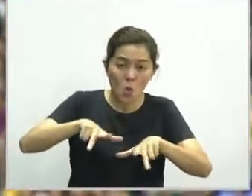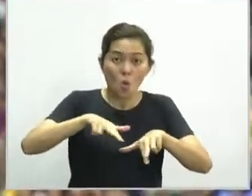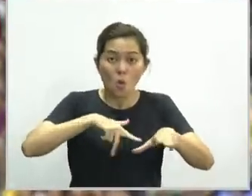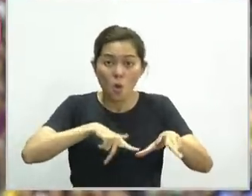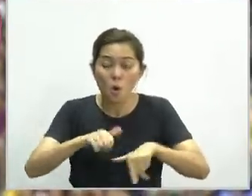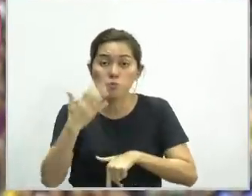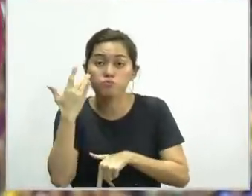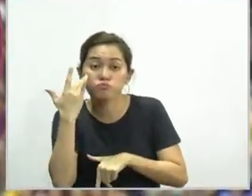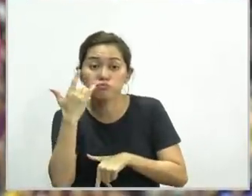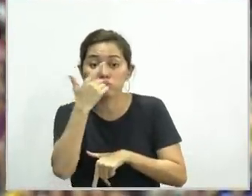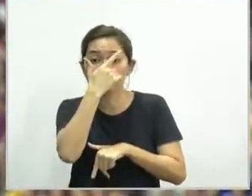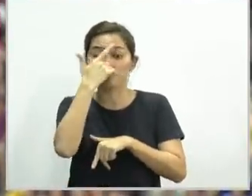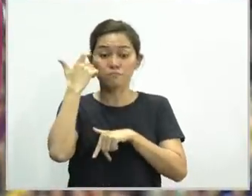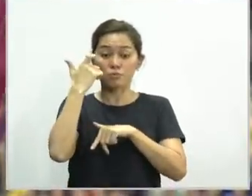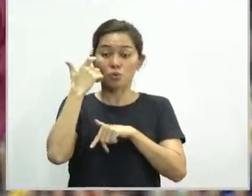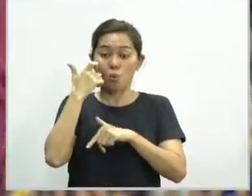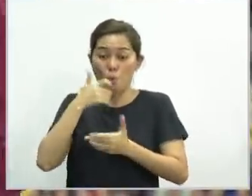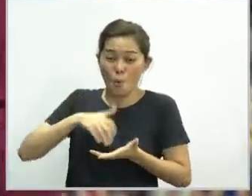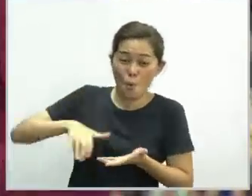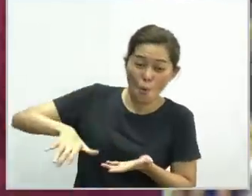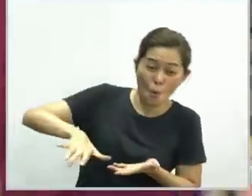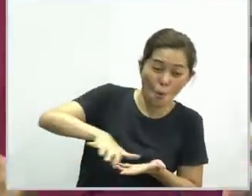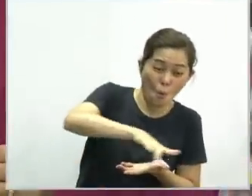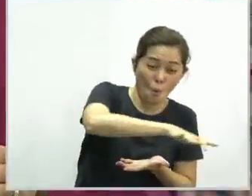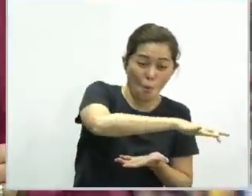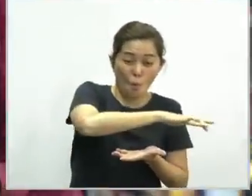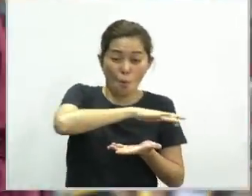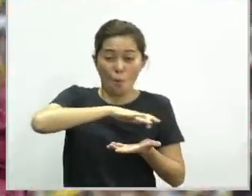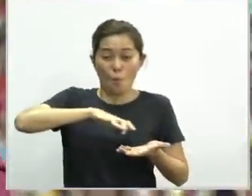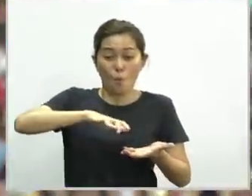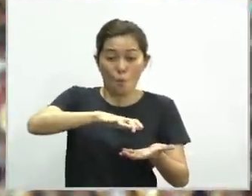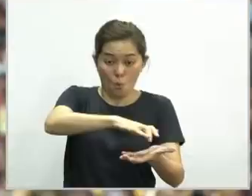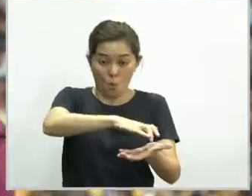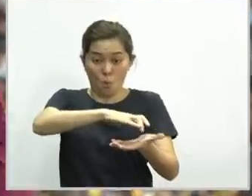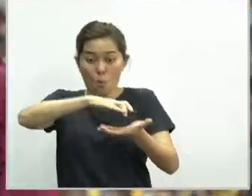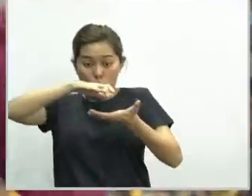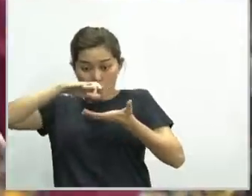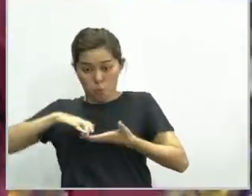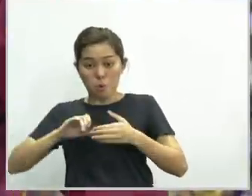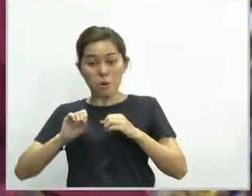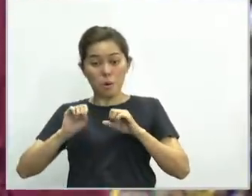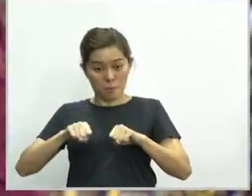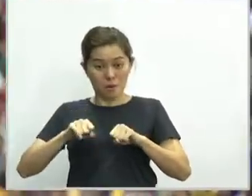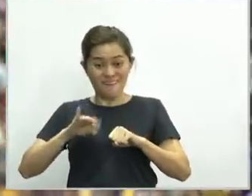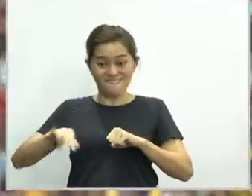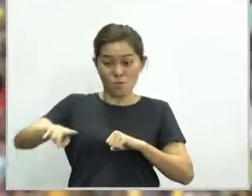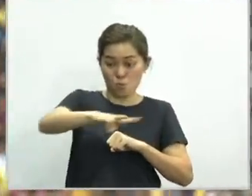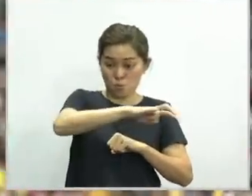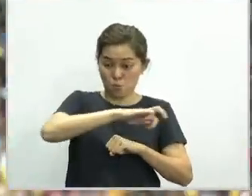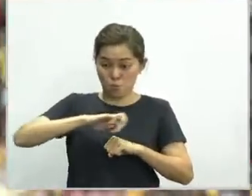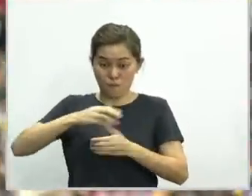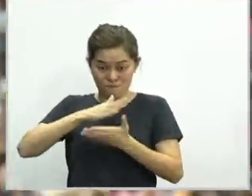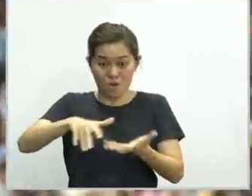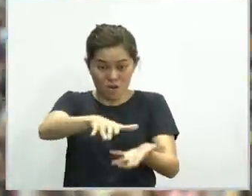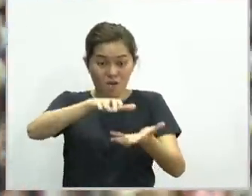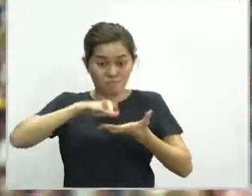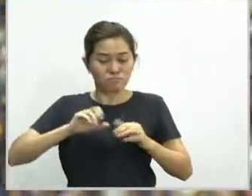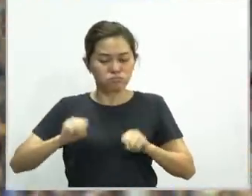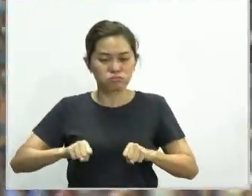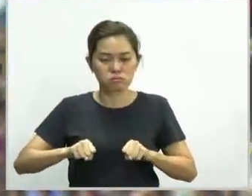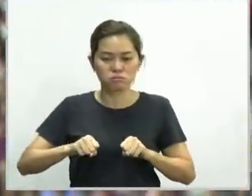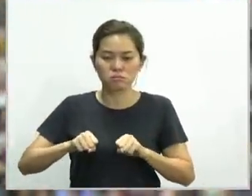could have as much of the land as he could walk round in one day. And as the day